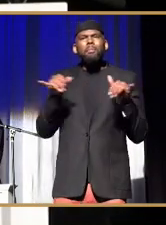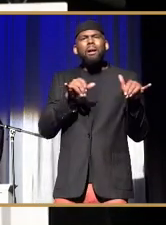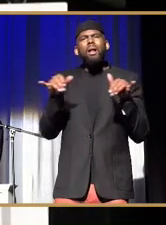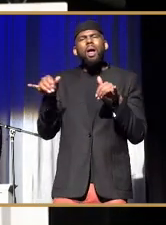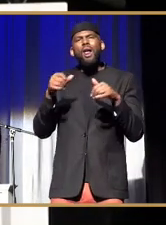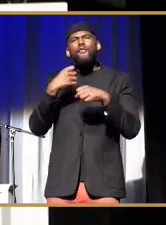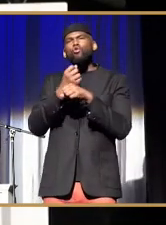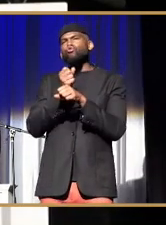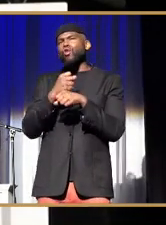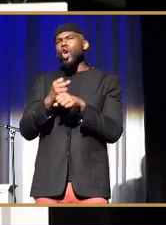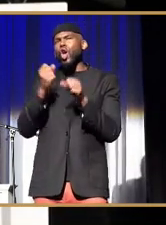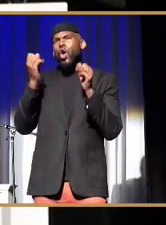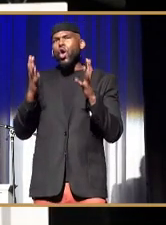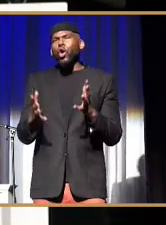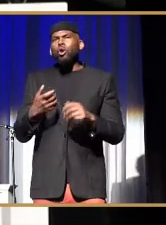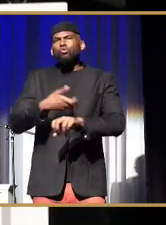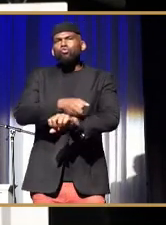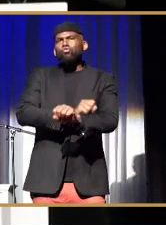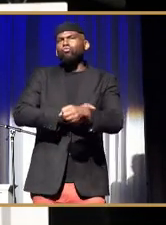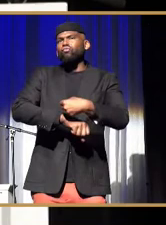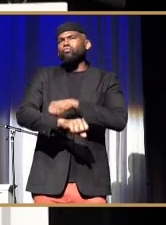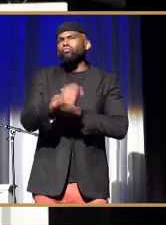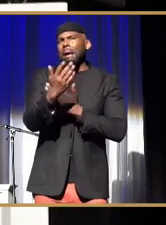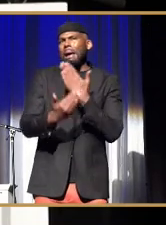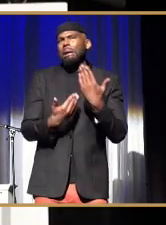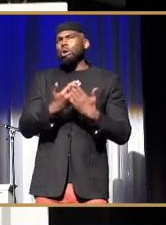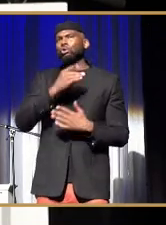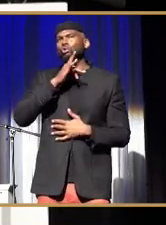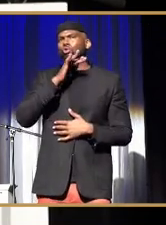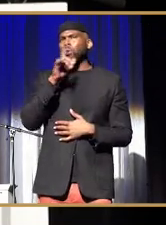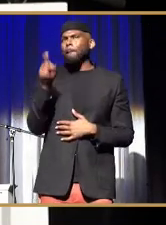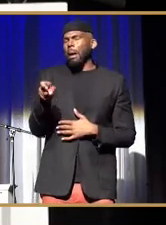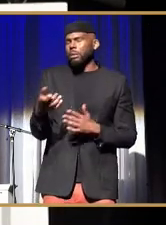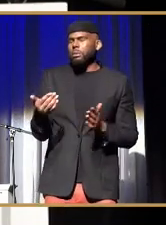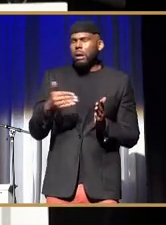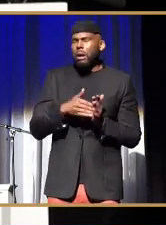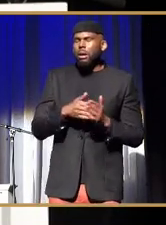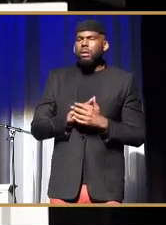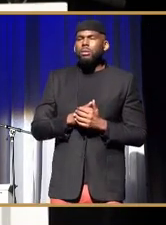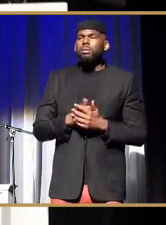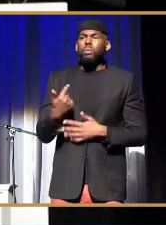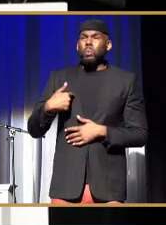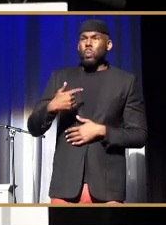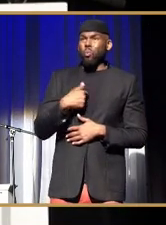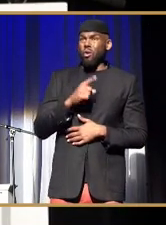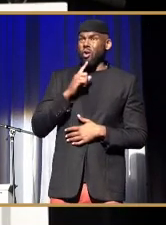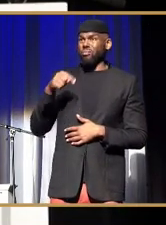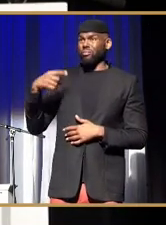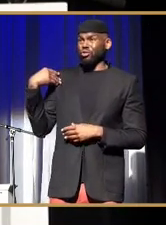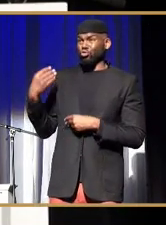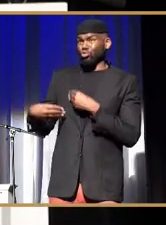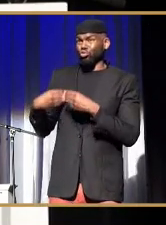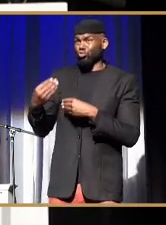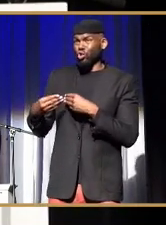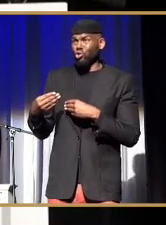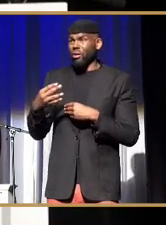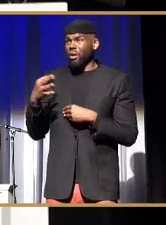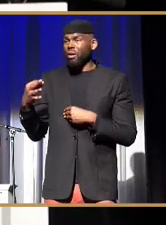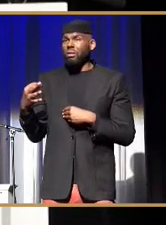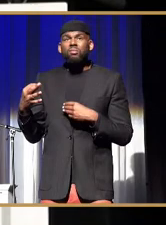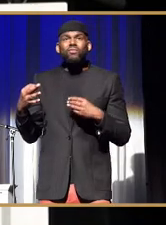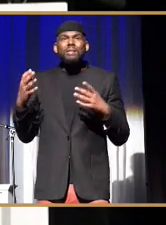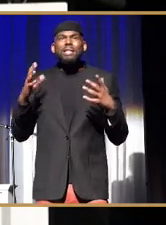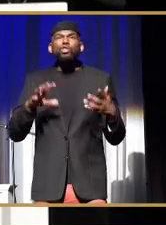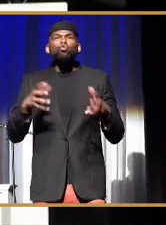get our hands dirty once again. We are amongst a generation of